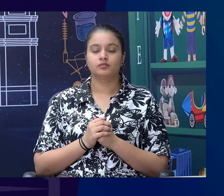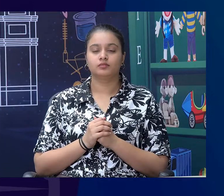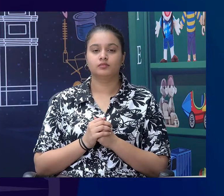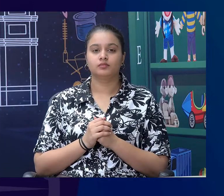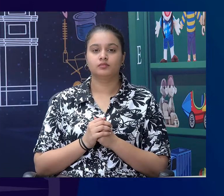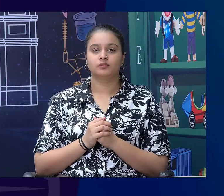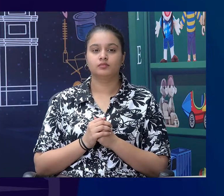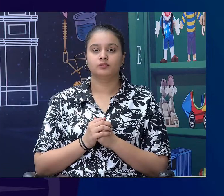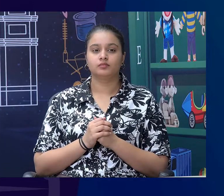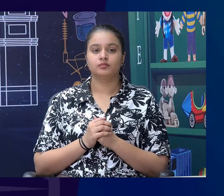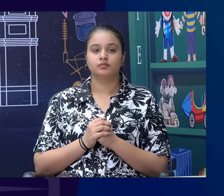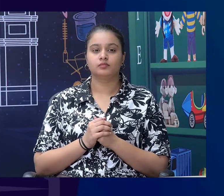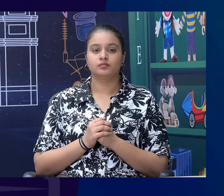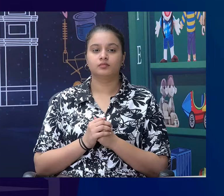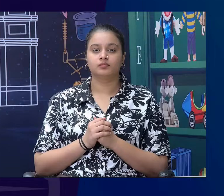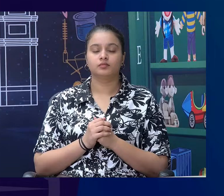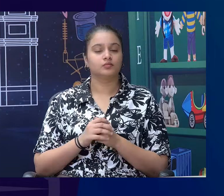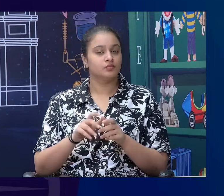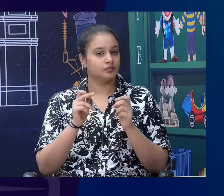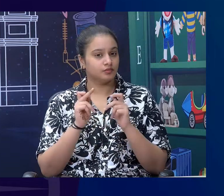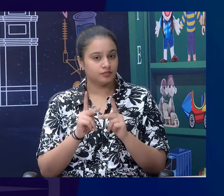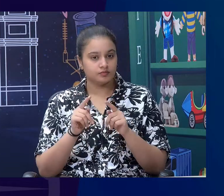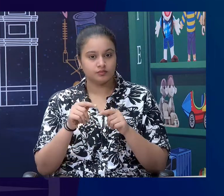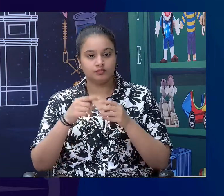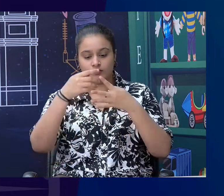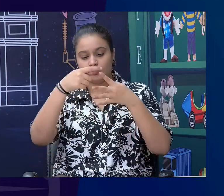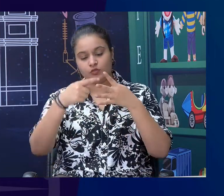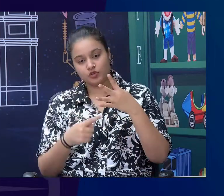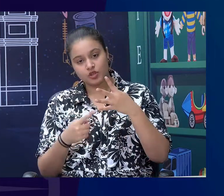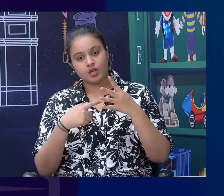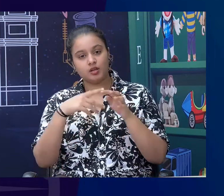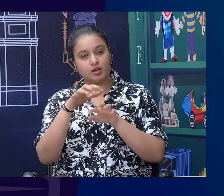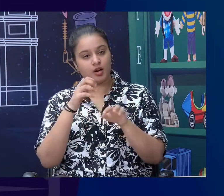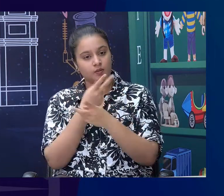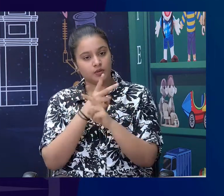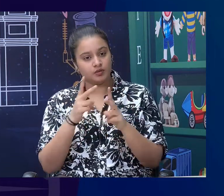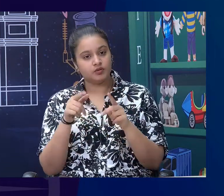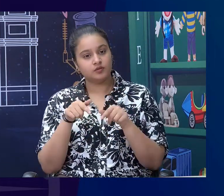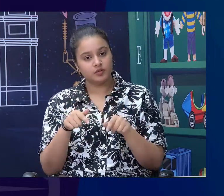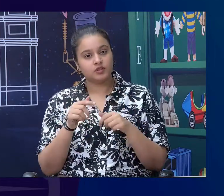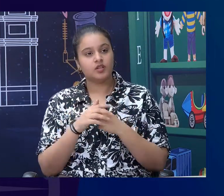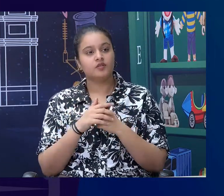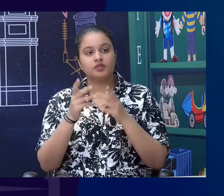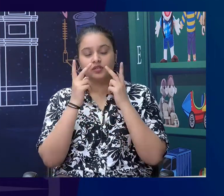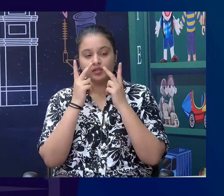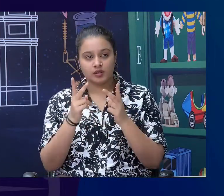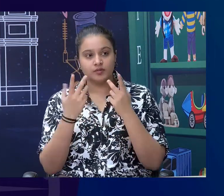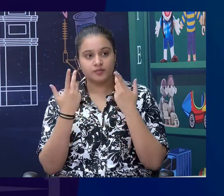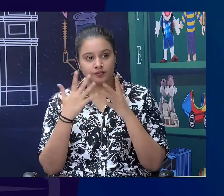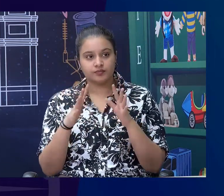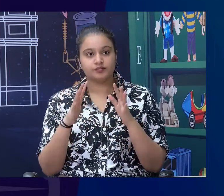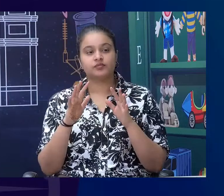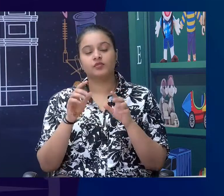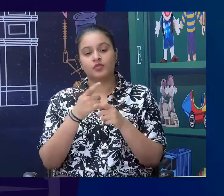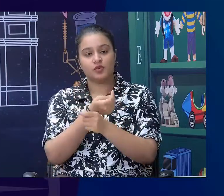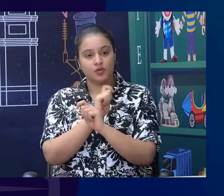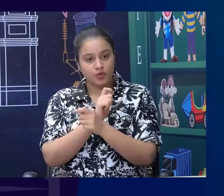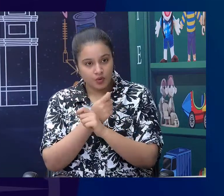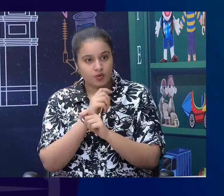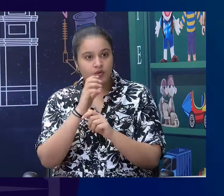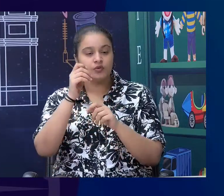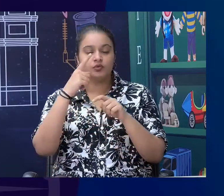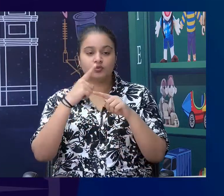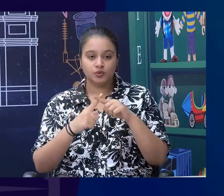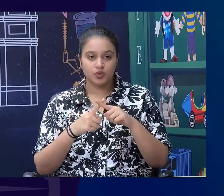Yes. All right, so these are the 4 animals, children, as you can see: a horse, an